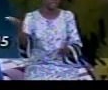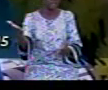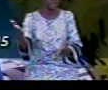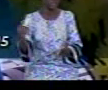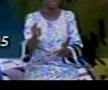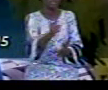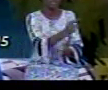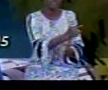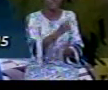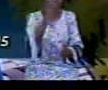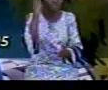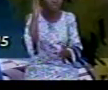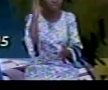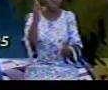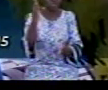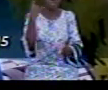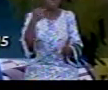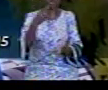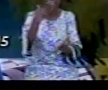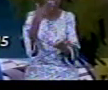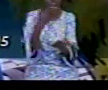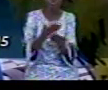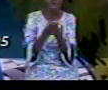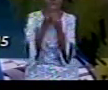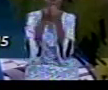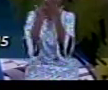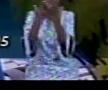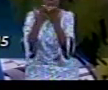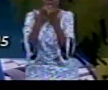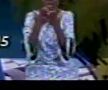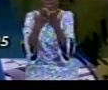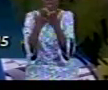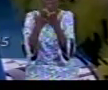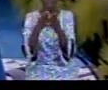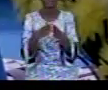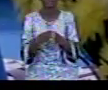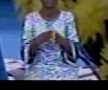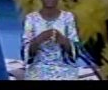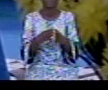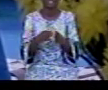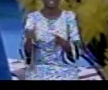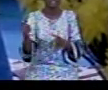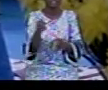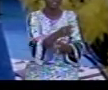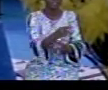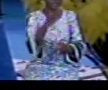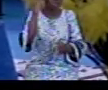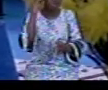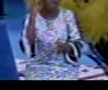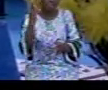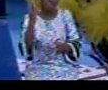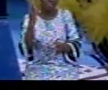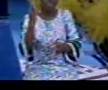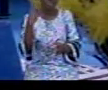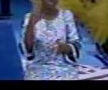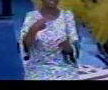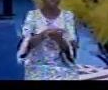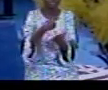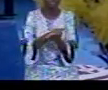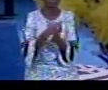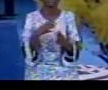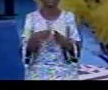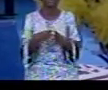news, the glad tidings. There they preached the gospel. And look at verse